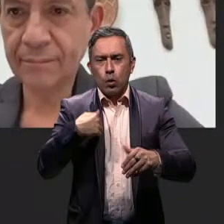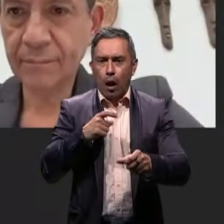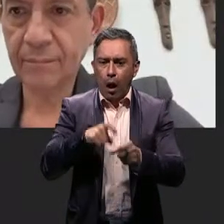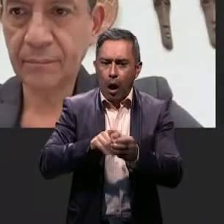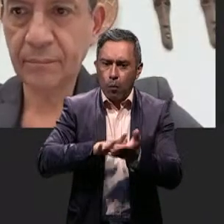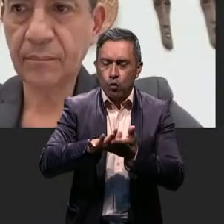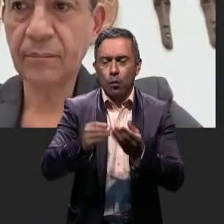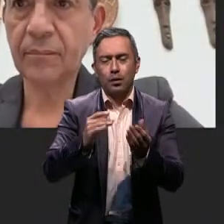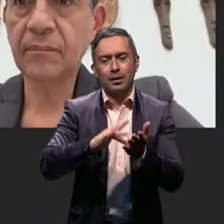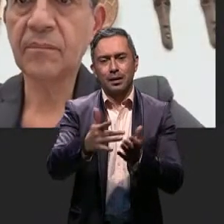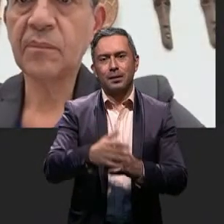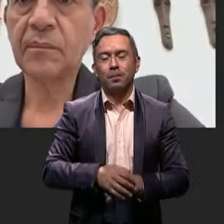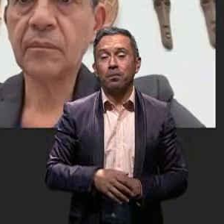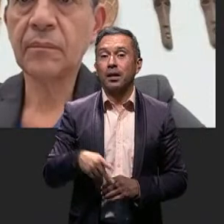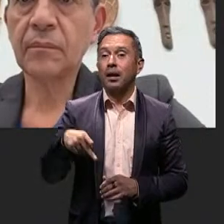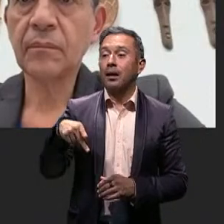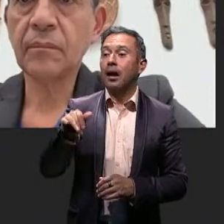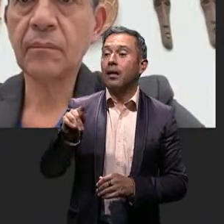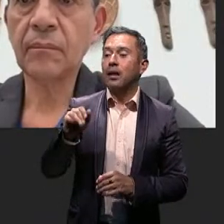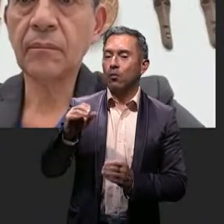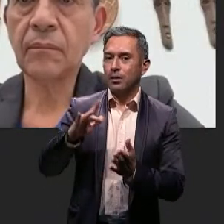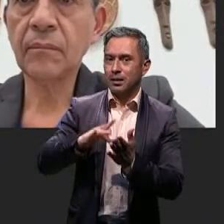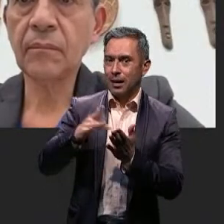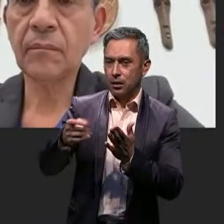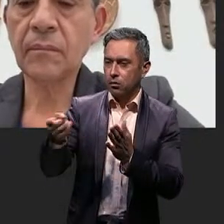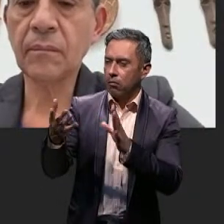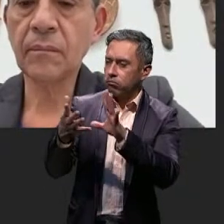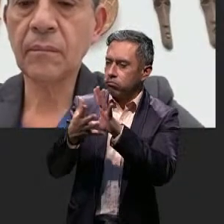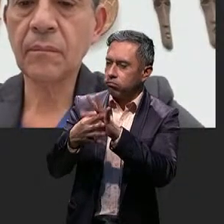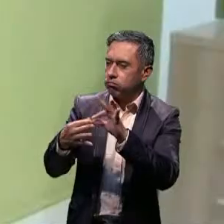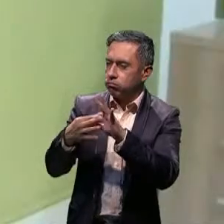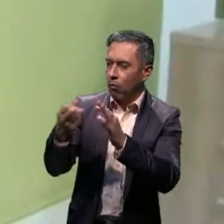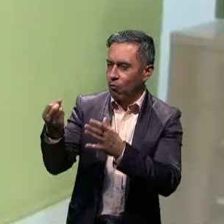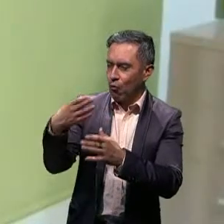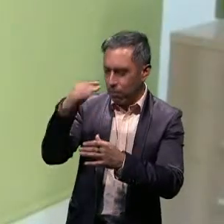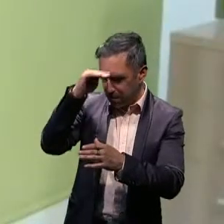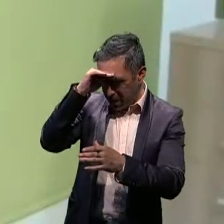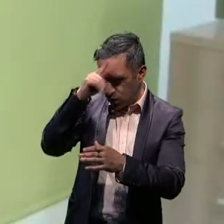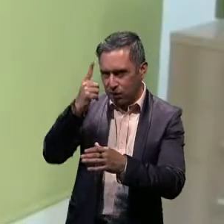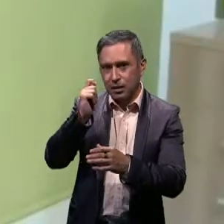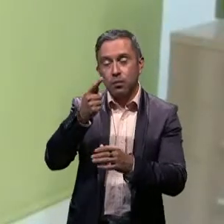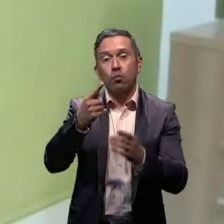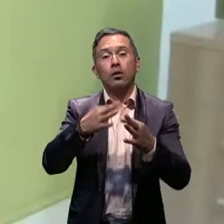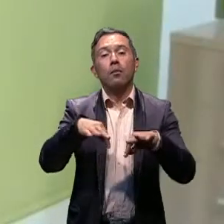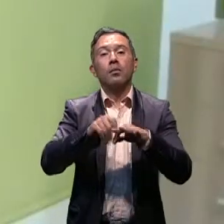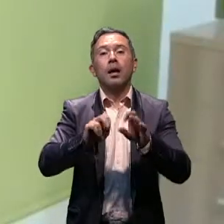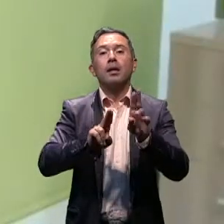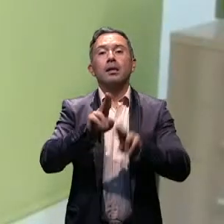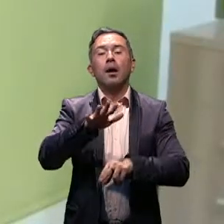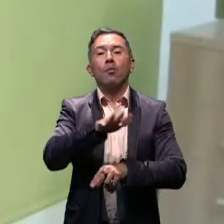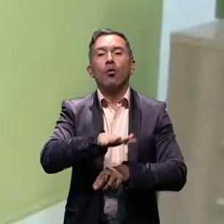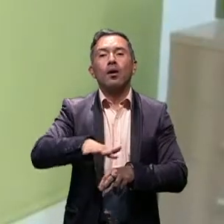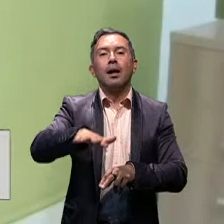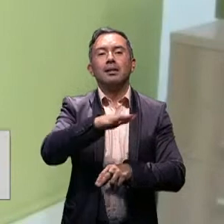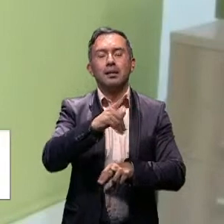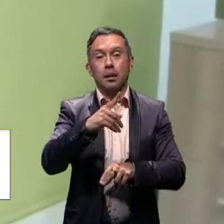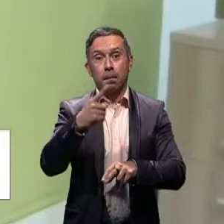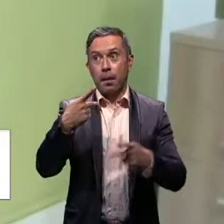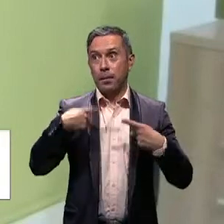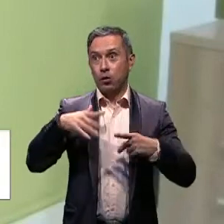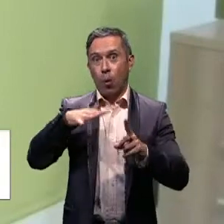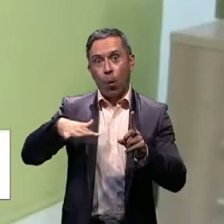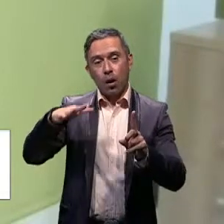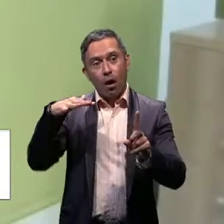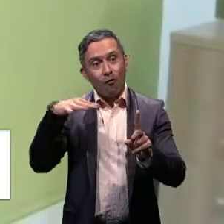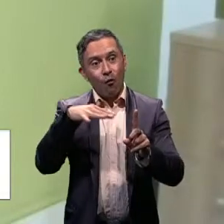you very much for this great effort. Thank you very much, Katia. I wait your reflection on